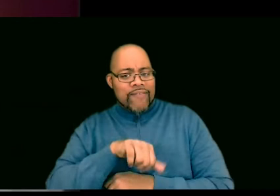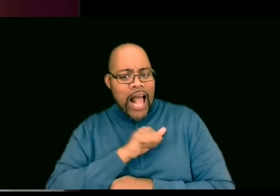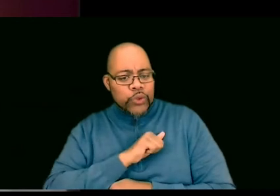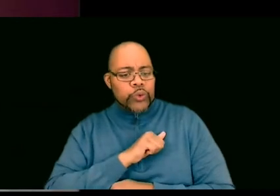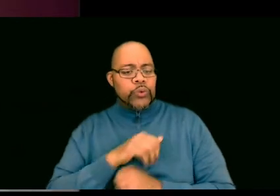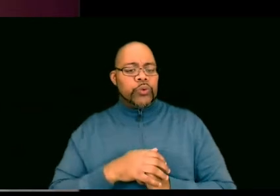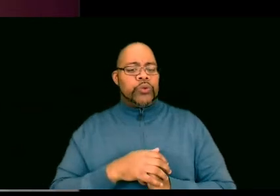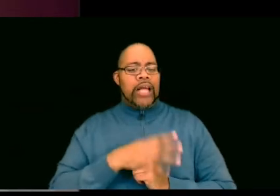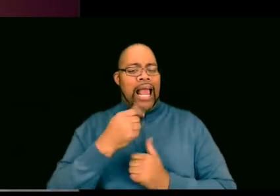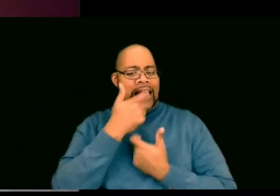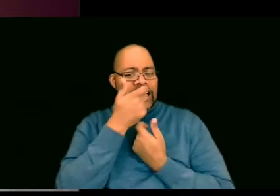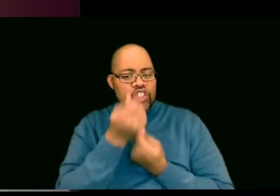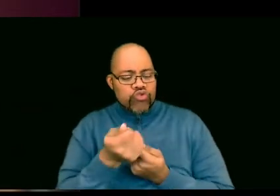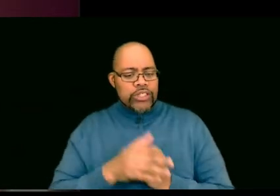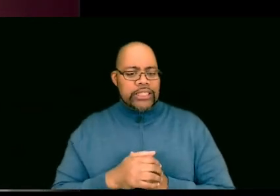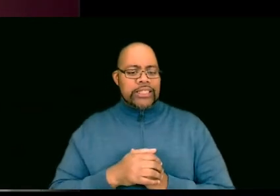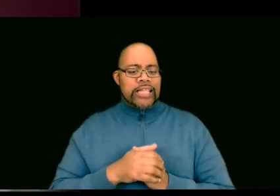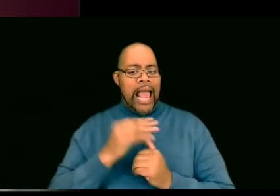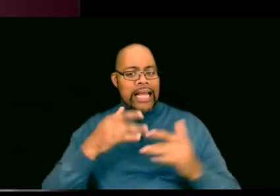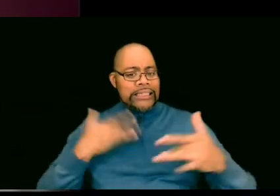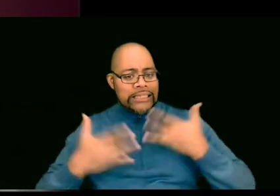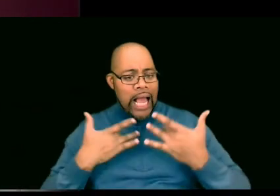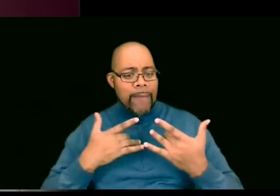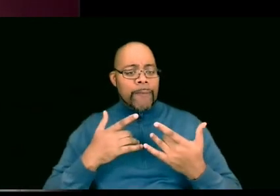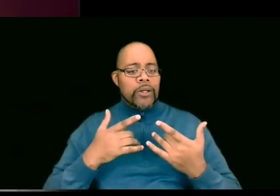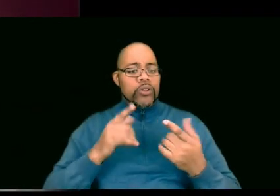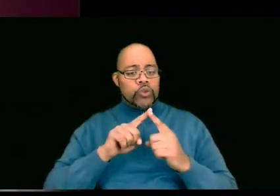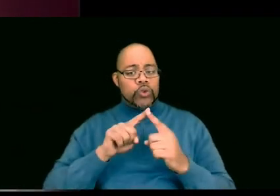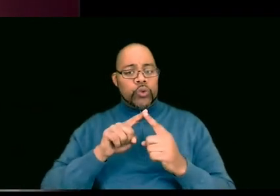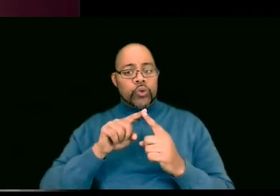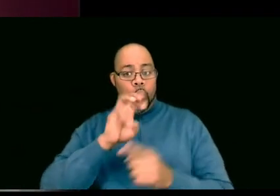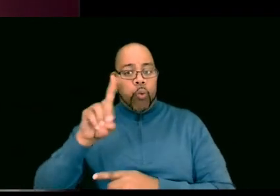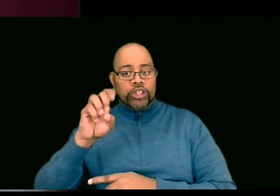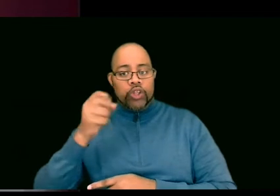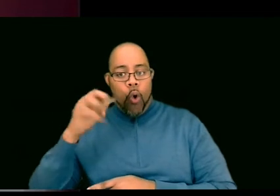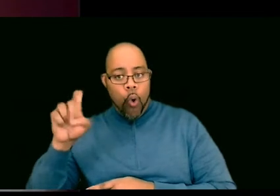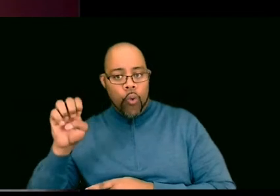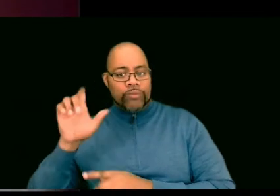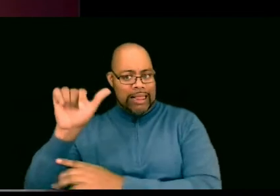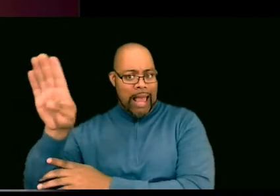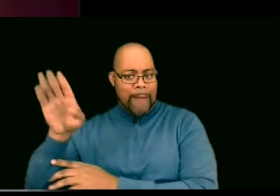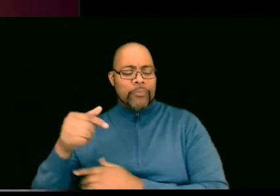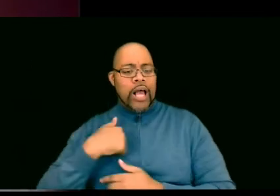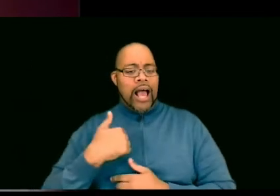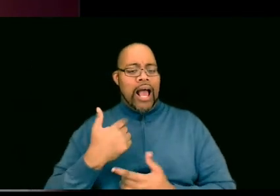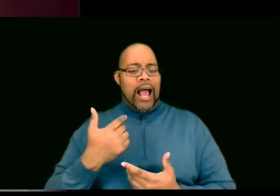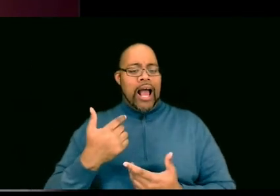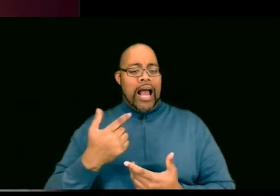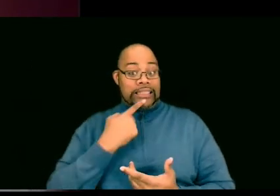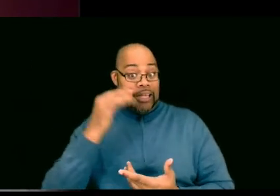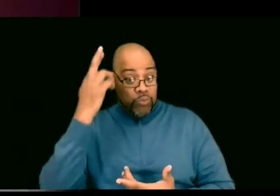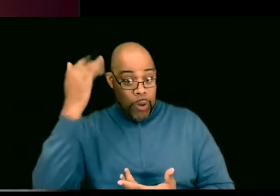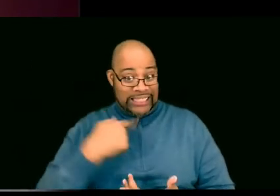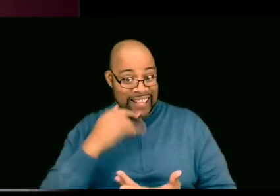of attitudes and interests and excitement to me to Woods Hole. And so I'd say all